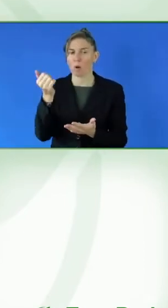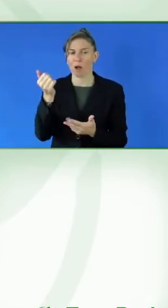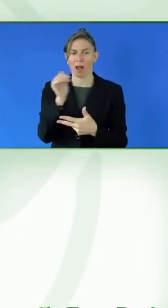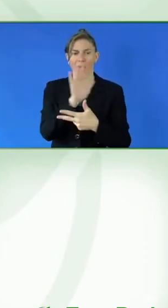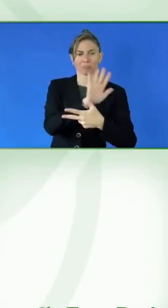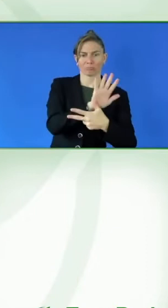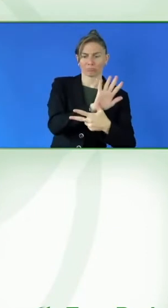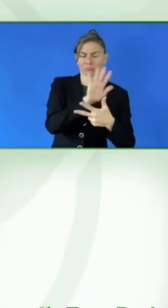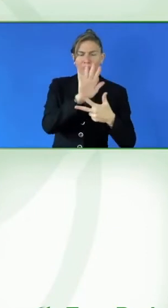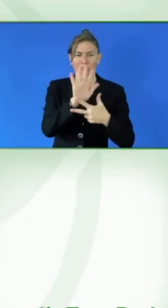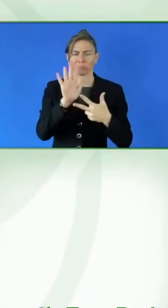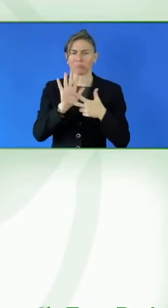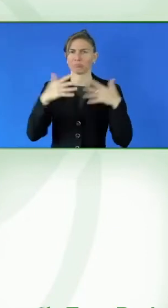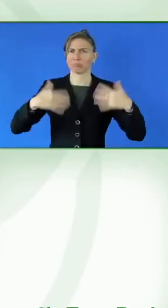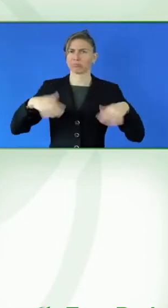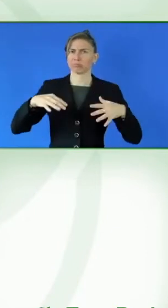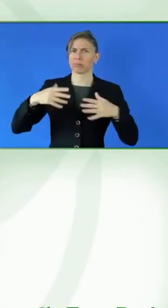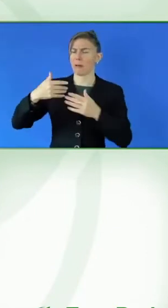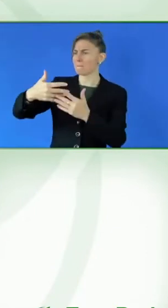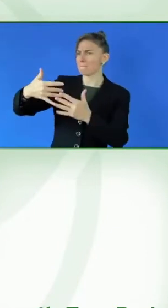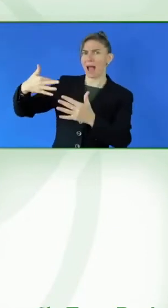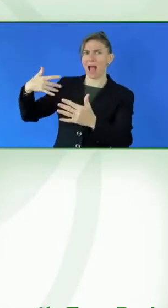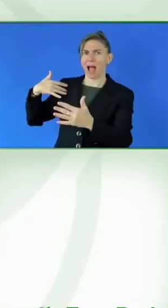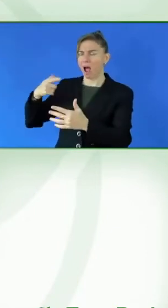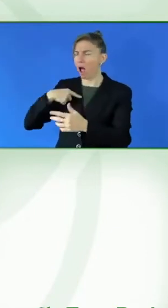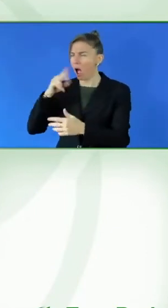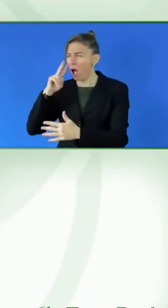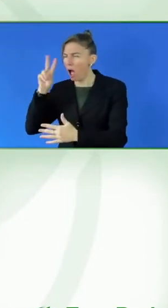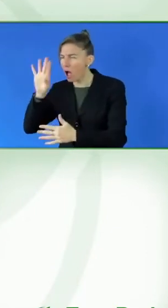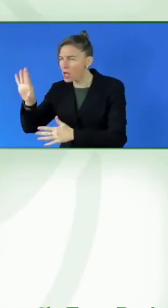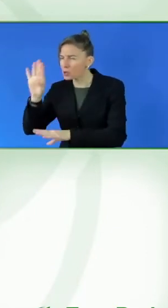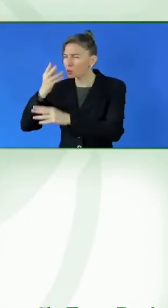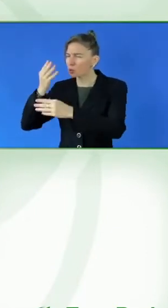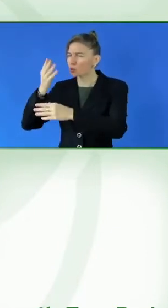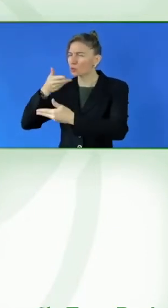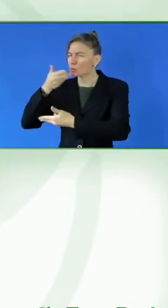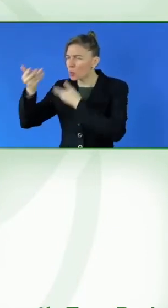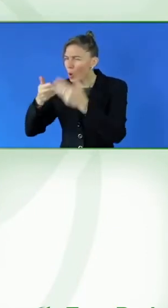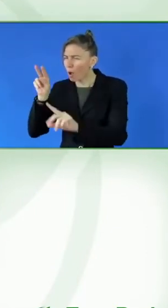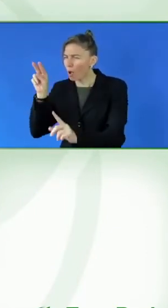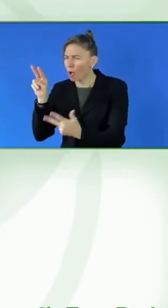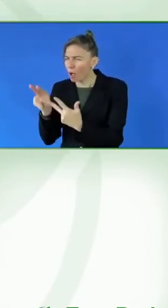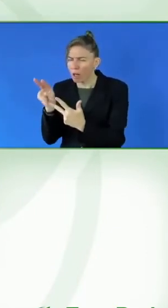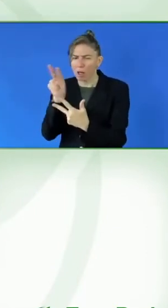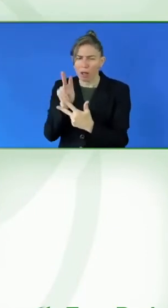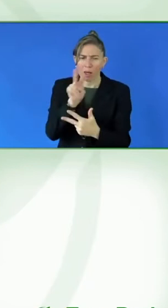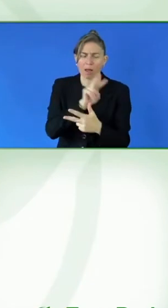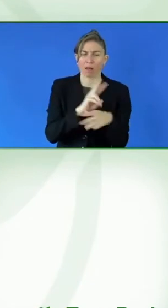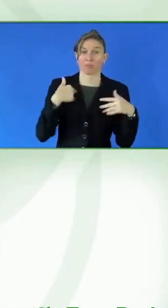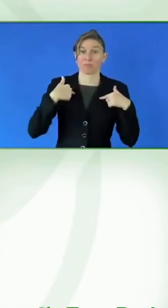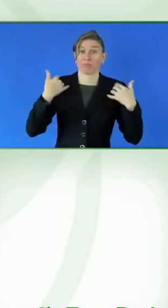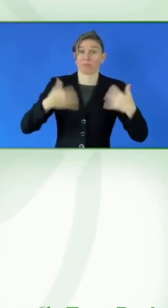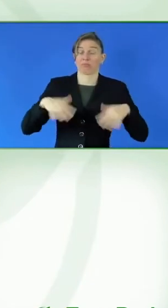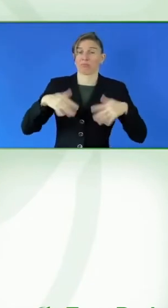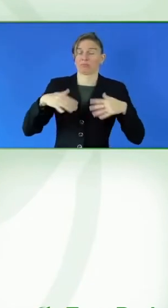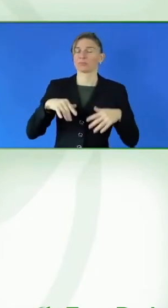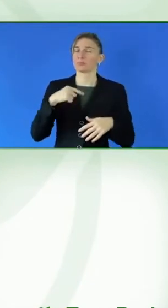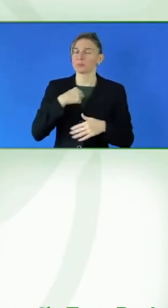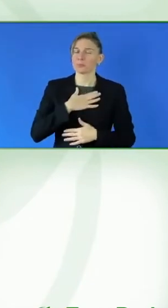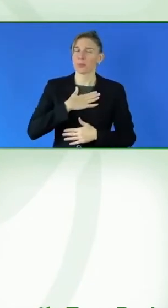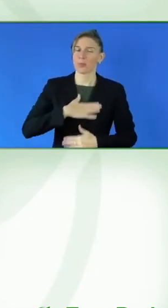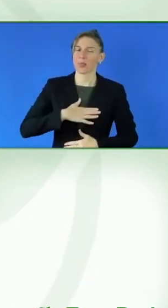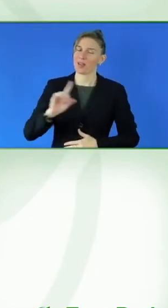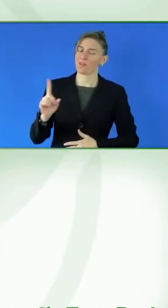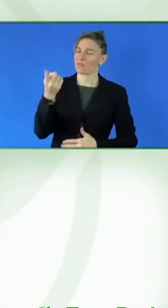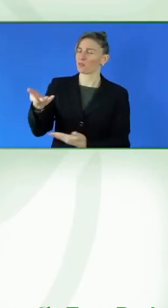I was fascinated when I read the stories and the work that the three of them are doing. So why don't we